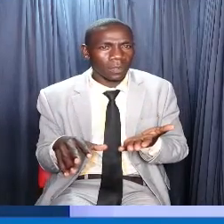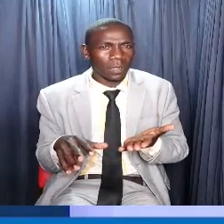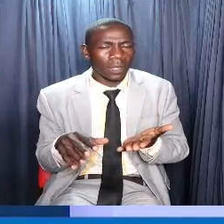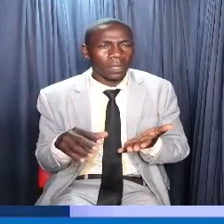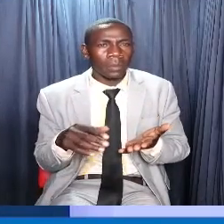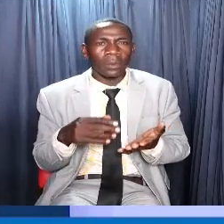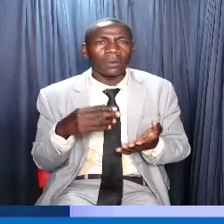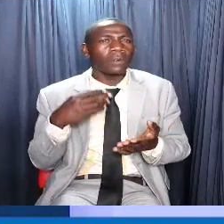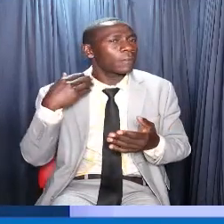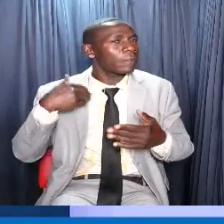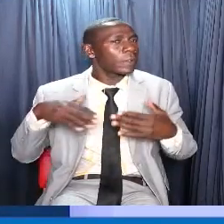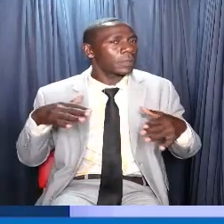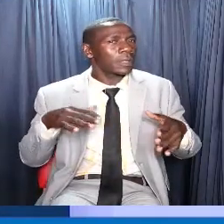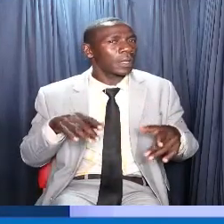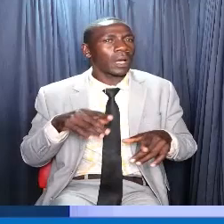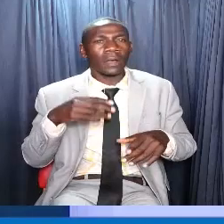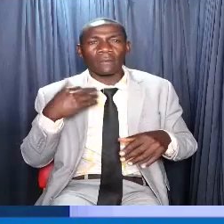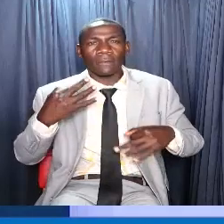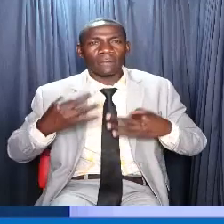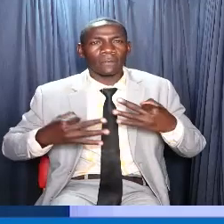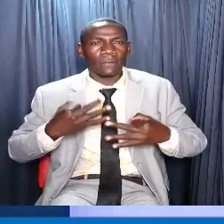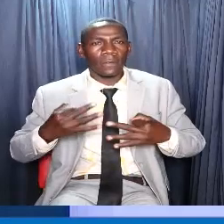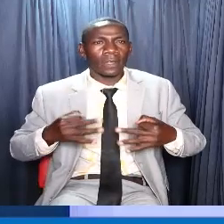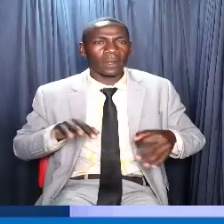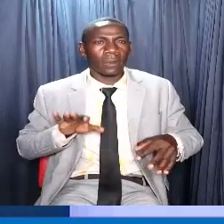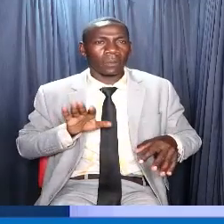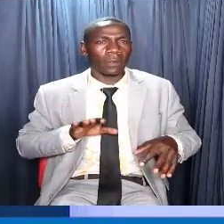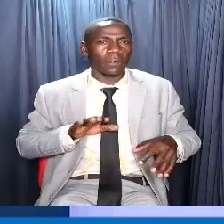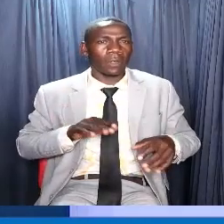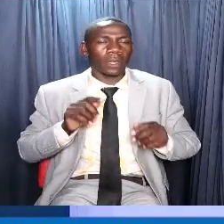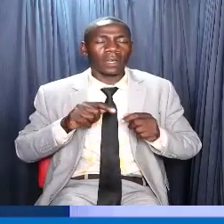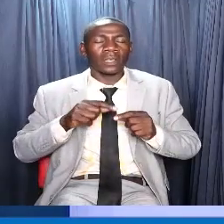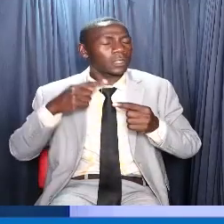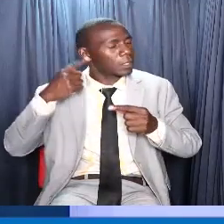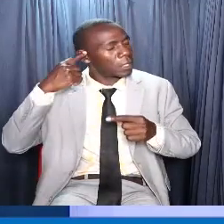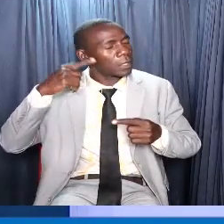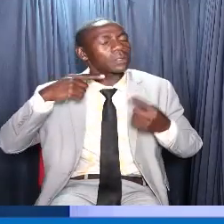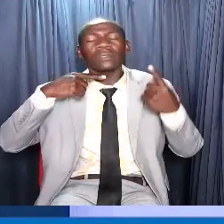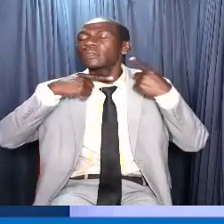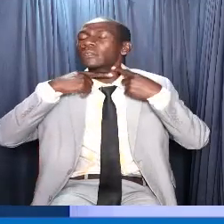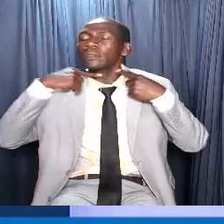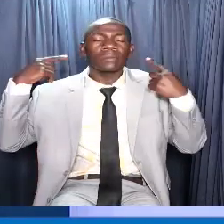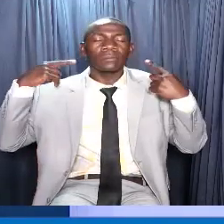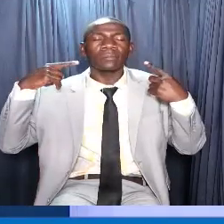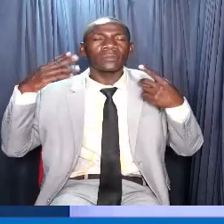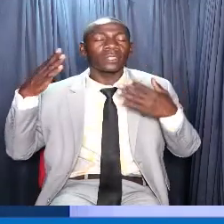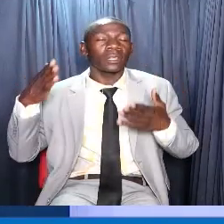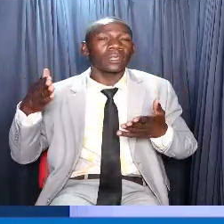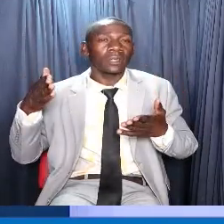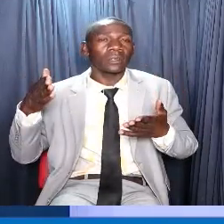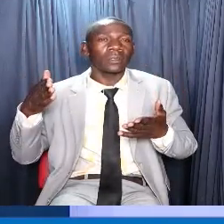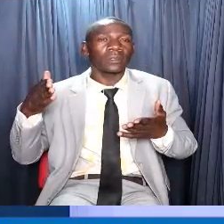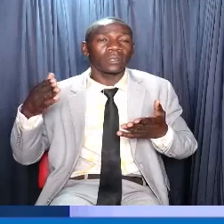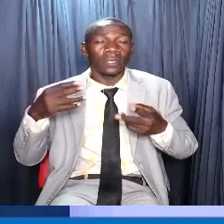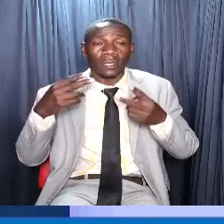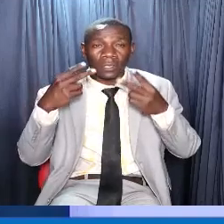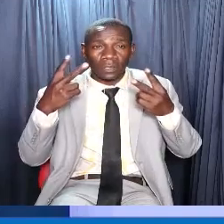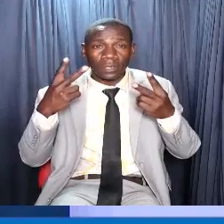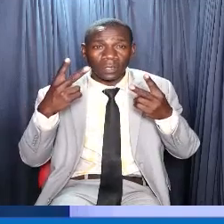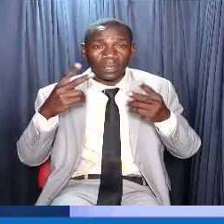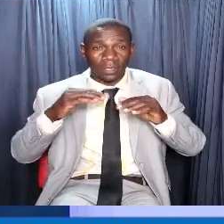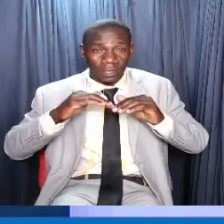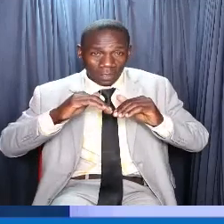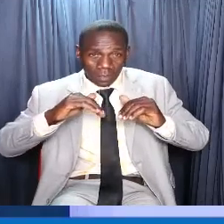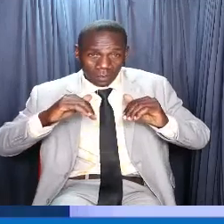mwenzake. Maybe one was offended by her co-wife. Hata anawaza kujinyonga. She's thinking of strangling herself. Tamuona amejitenga tenga